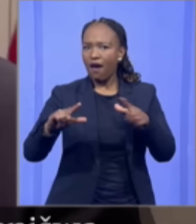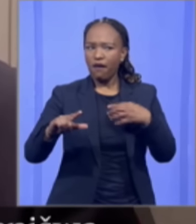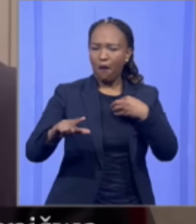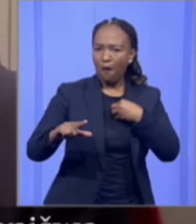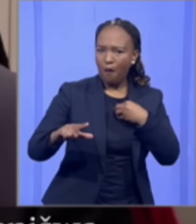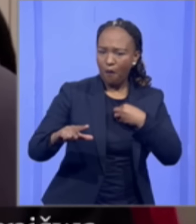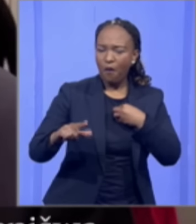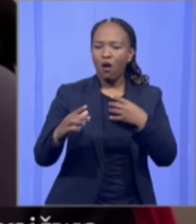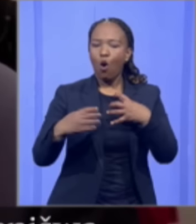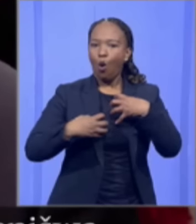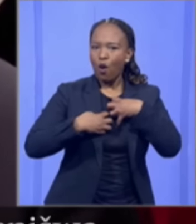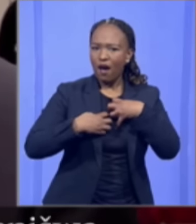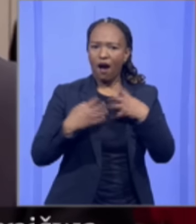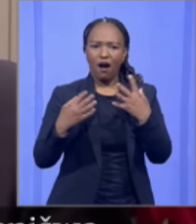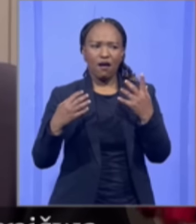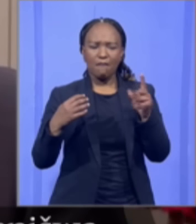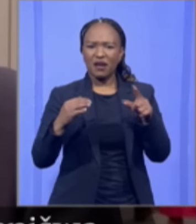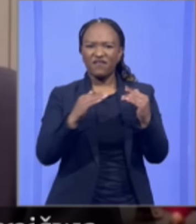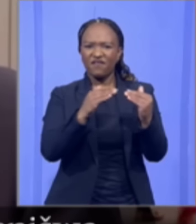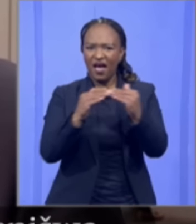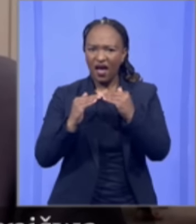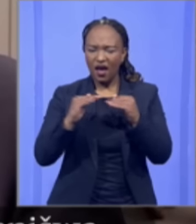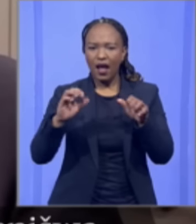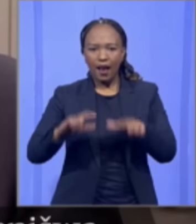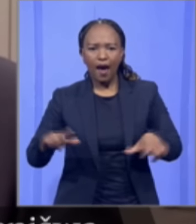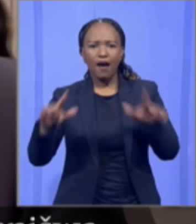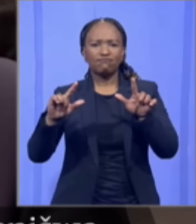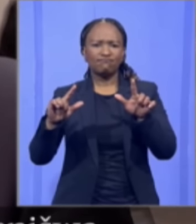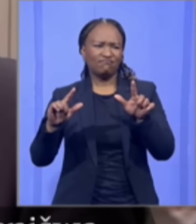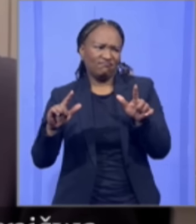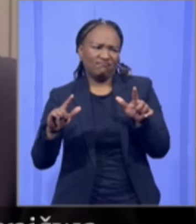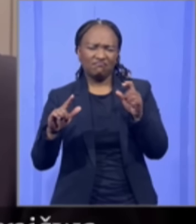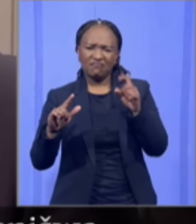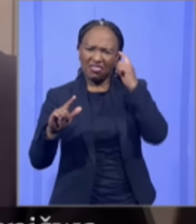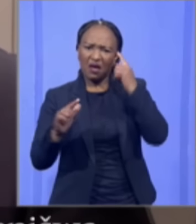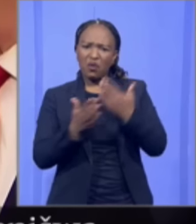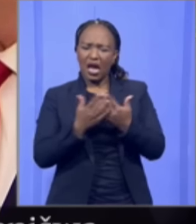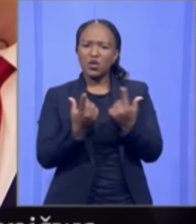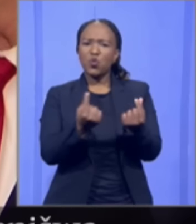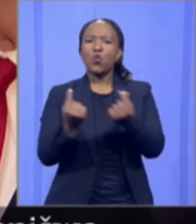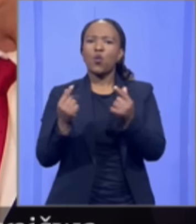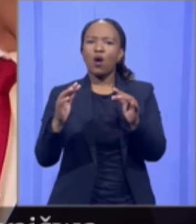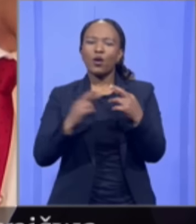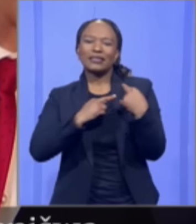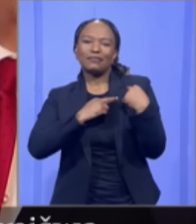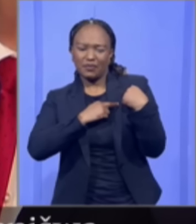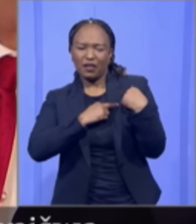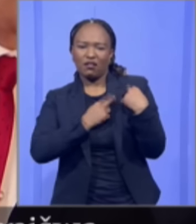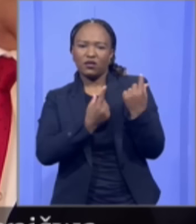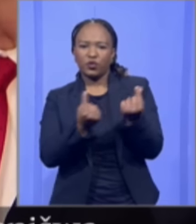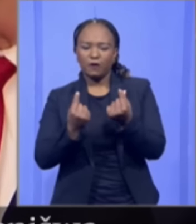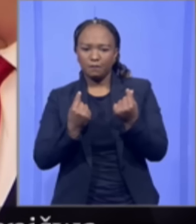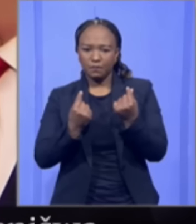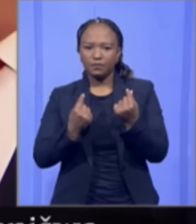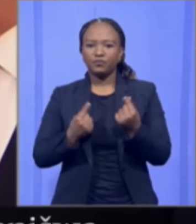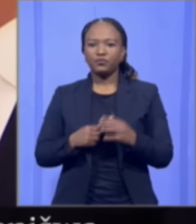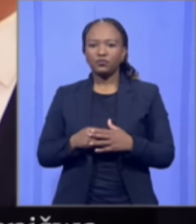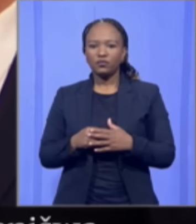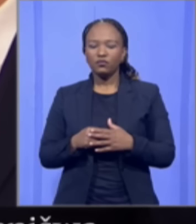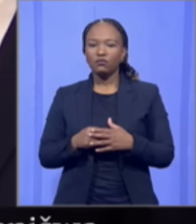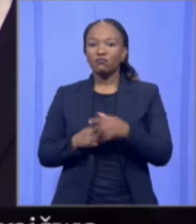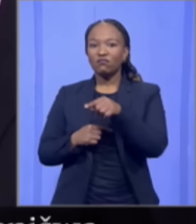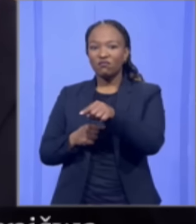there needs to be justice around the land question, but I think we can do that in a responsible way. Well, we will have to look at this whole issue